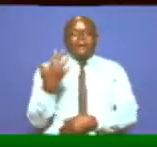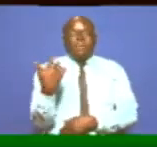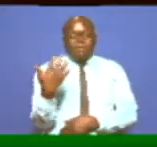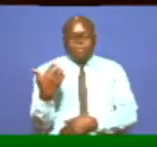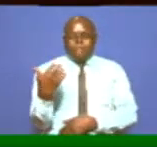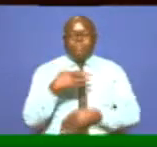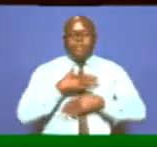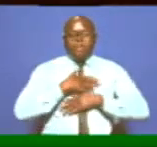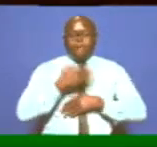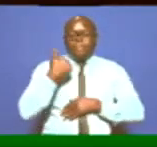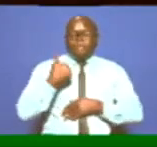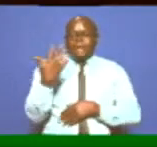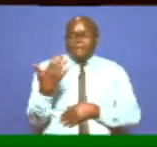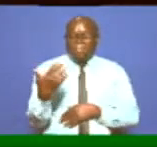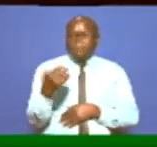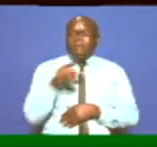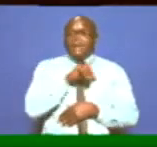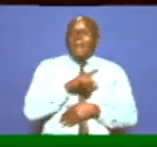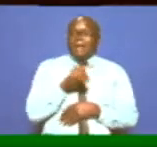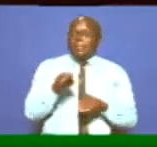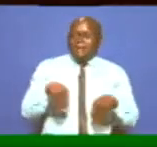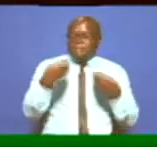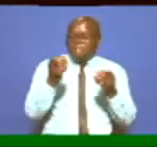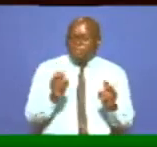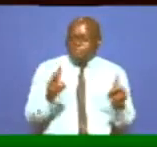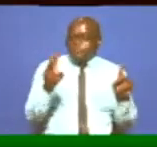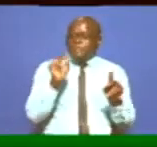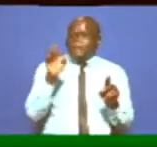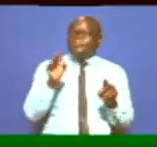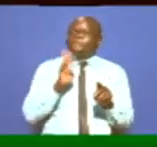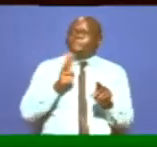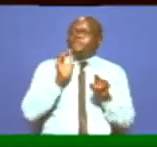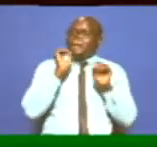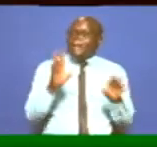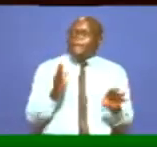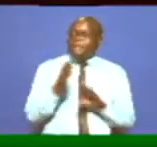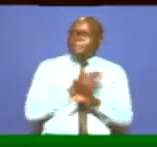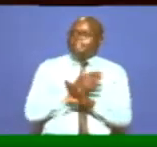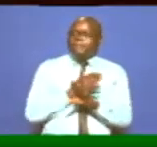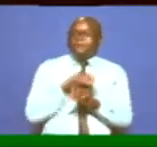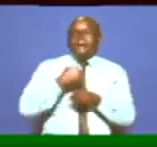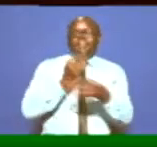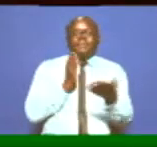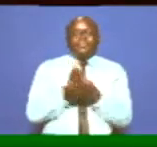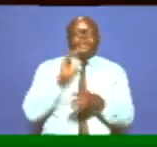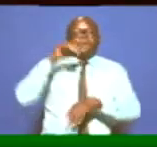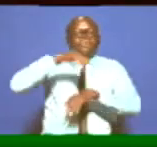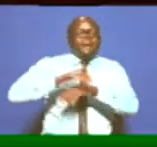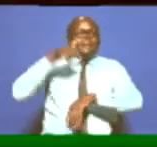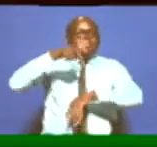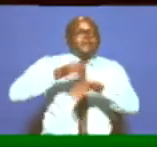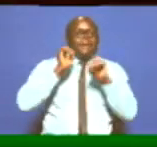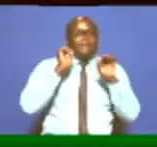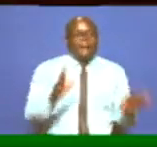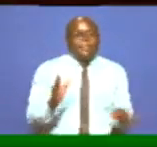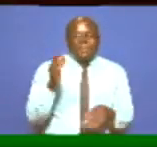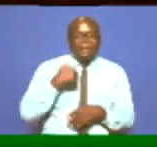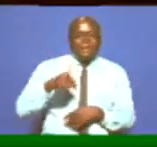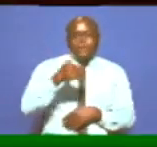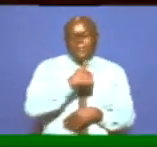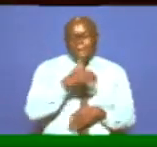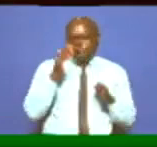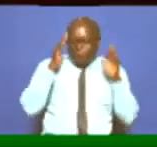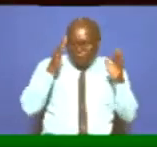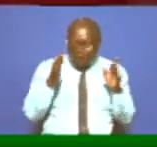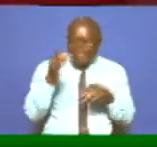Honorable Sankok. In fact, it is lucky that I had given you an opportunity. Had you spoken like that, I'd make sure that you don't get one. Because we have to restrict ourselves